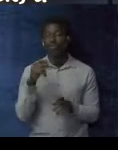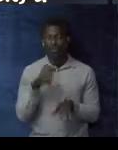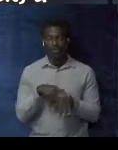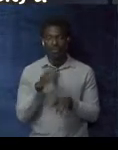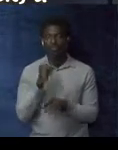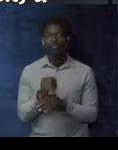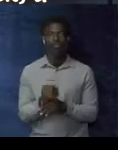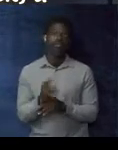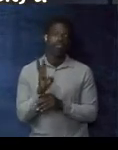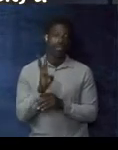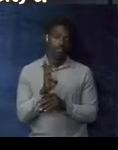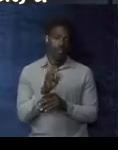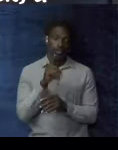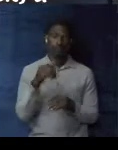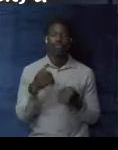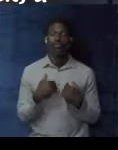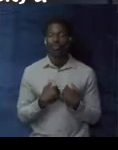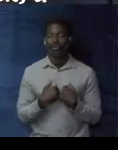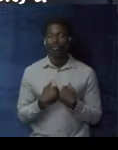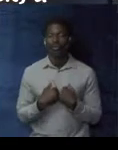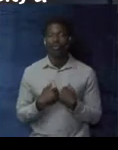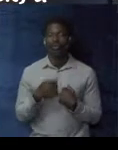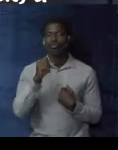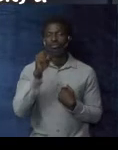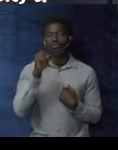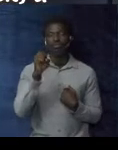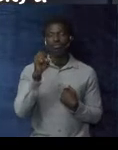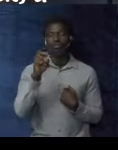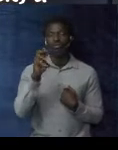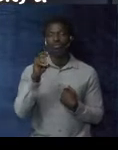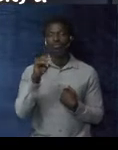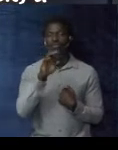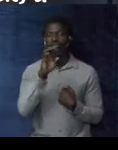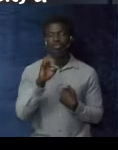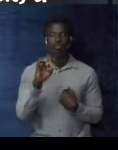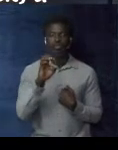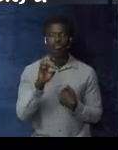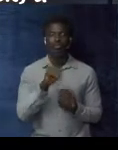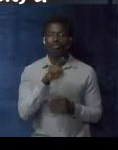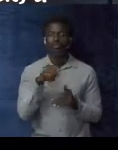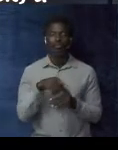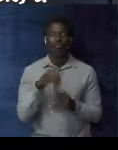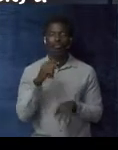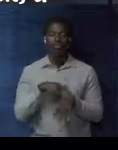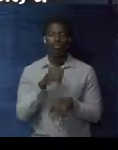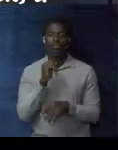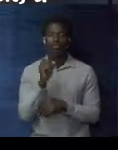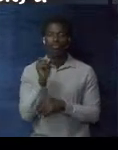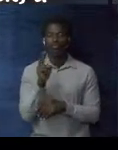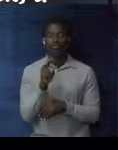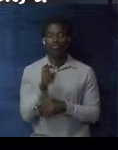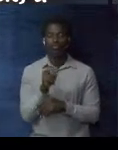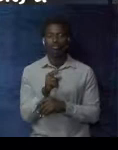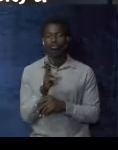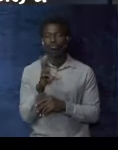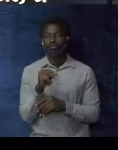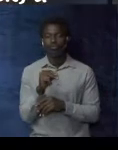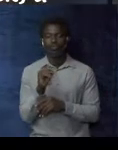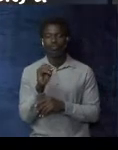long hand and the short hand will form a straight line, and you have semicircles on both sides. When the time is 12 o'clock, a segment is formed?